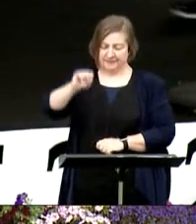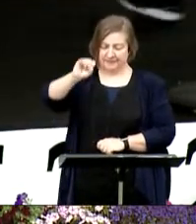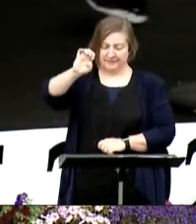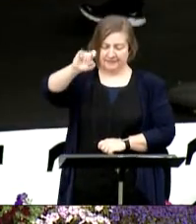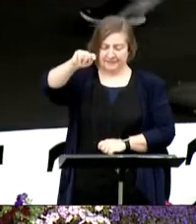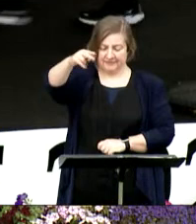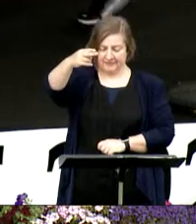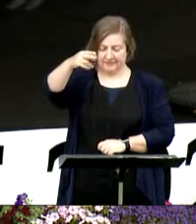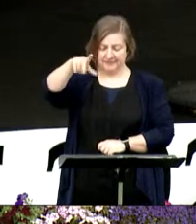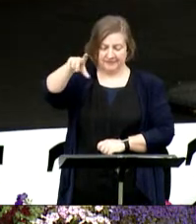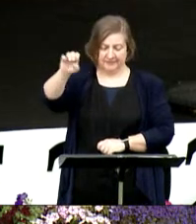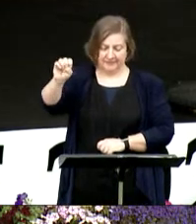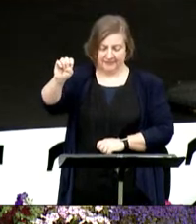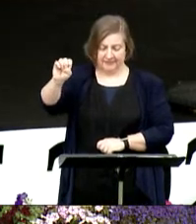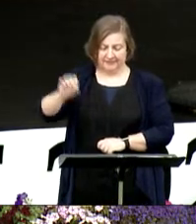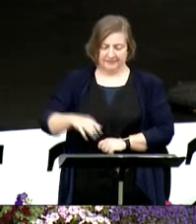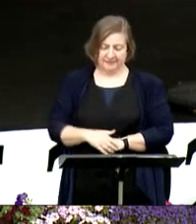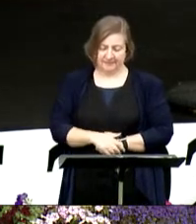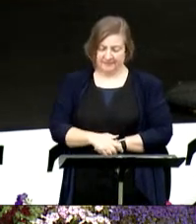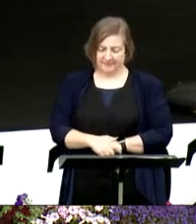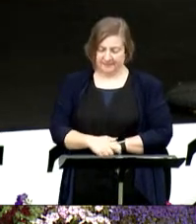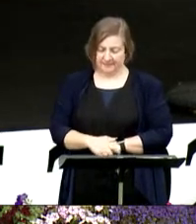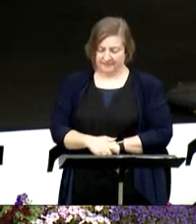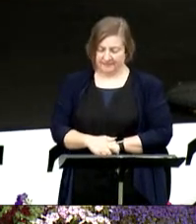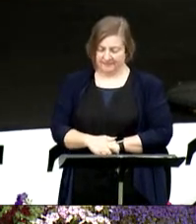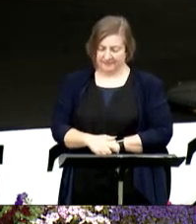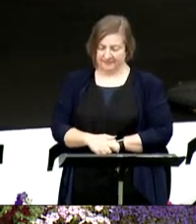Zach McGard.